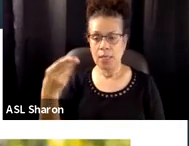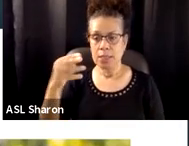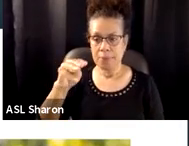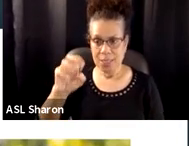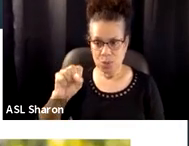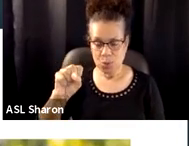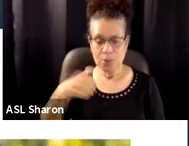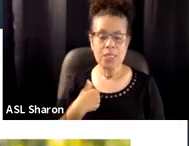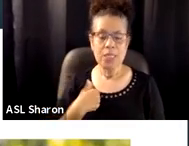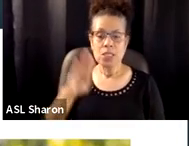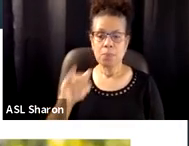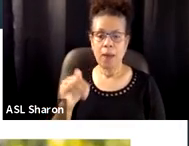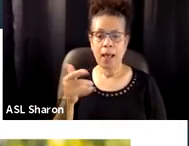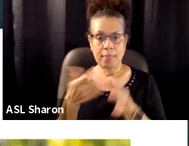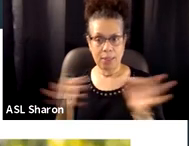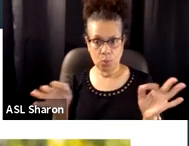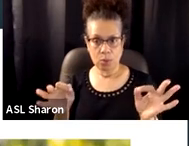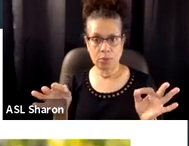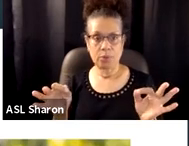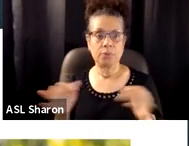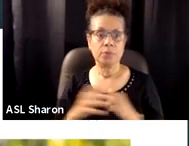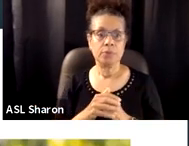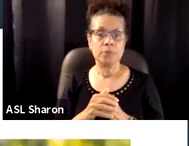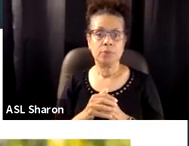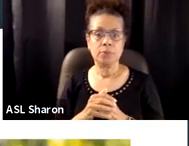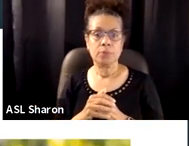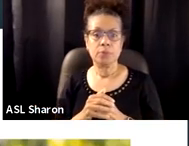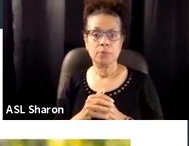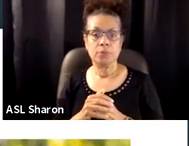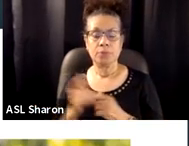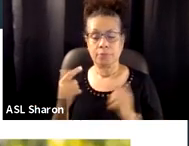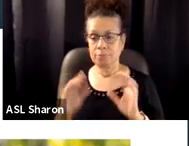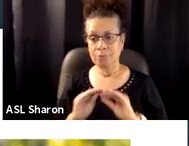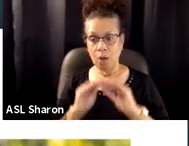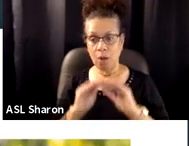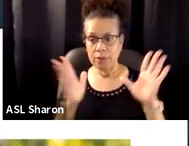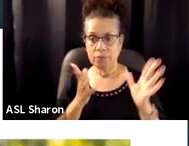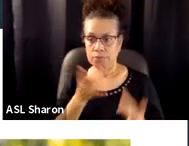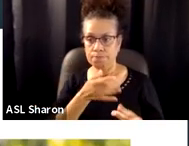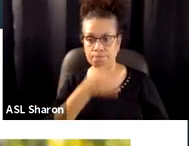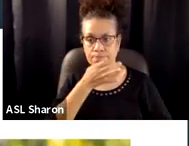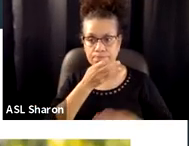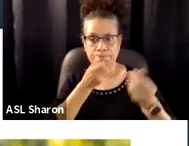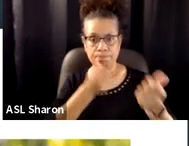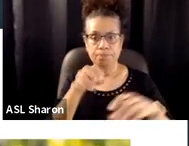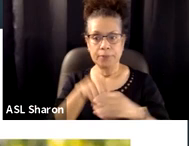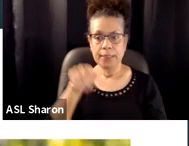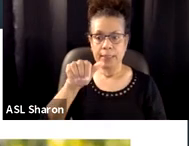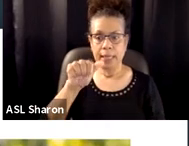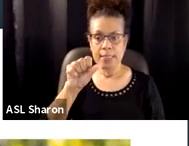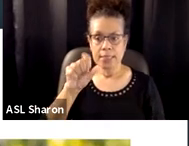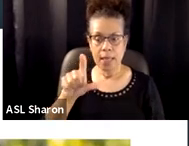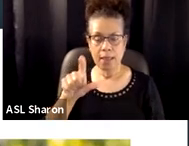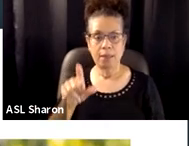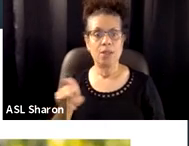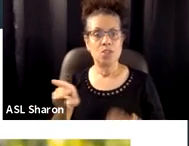bilingual she is obviously very fluent in american sign language she's